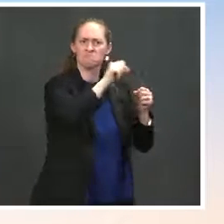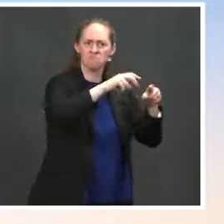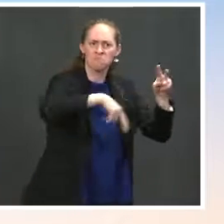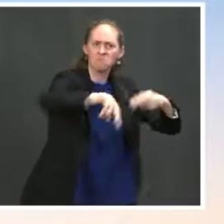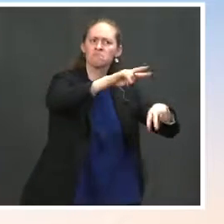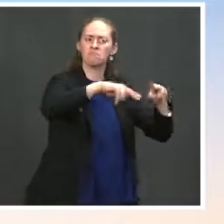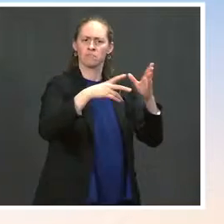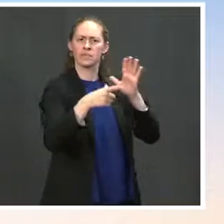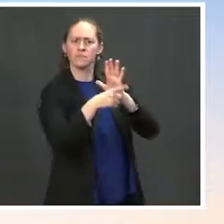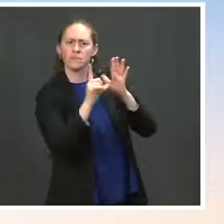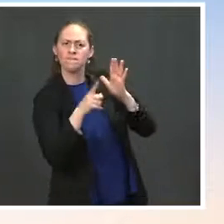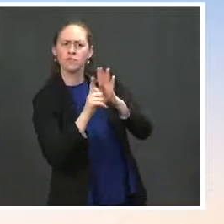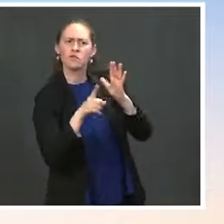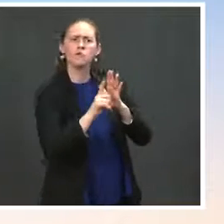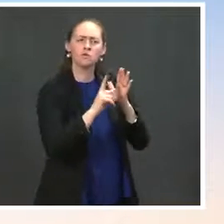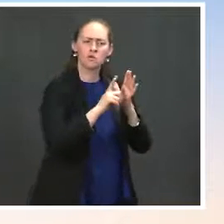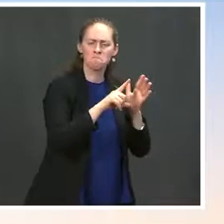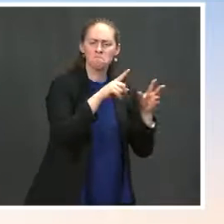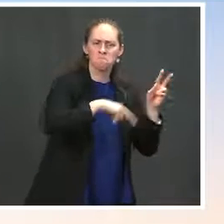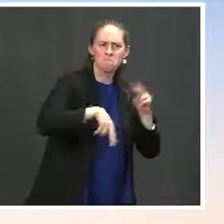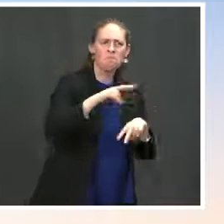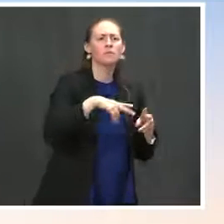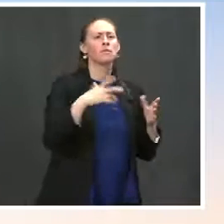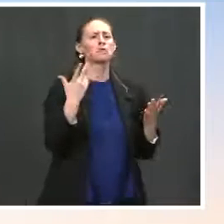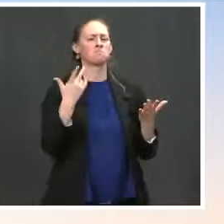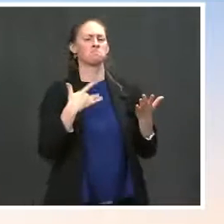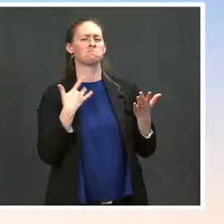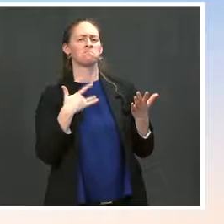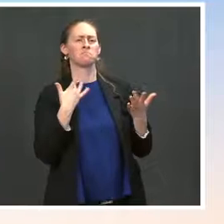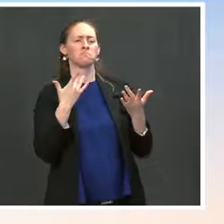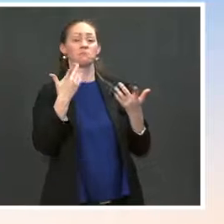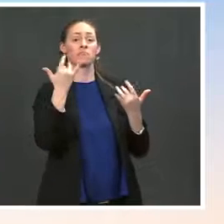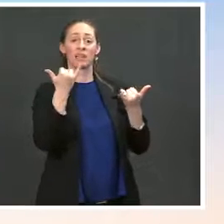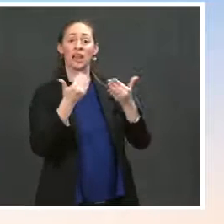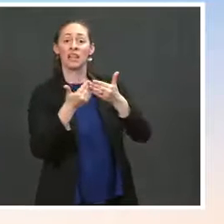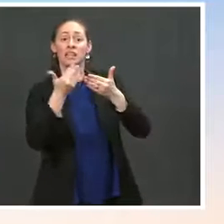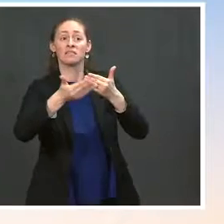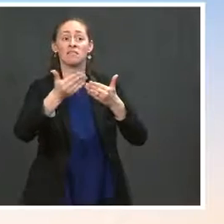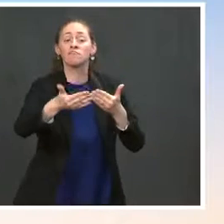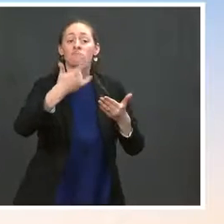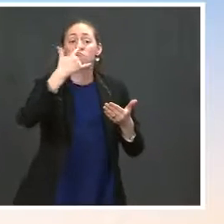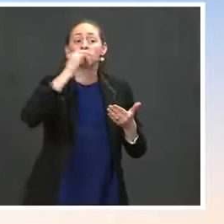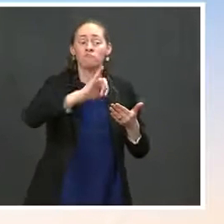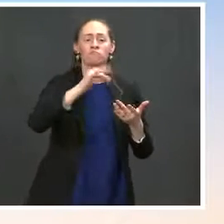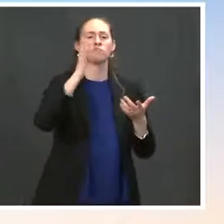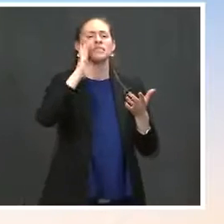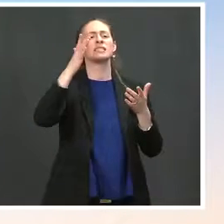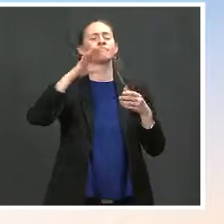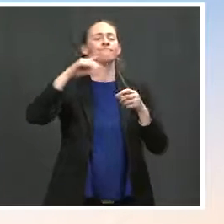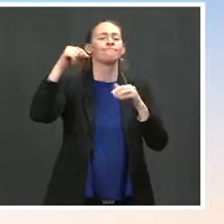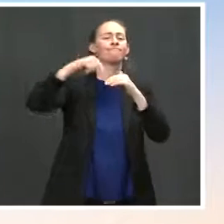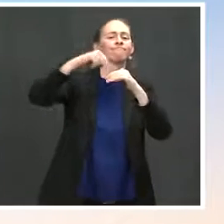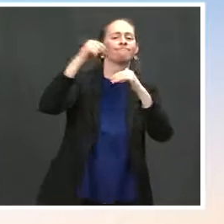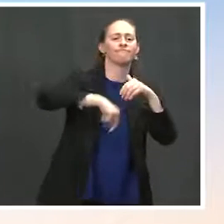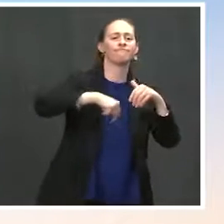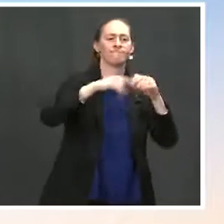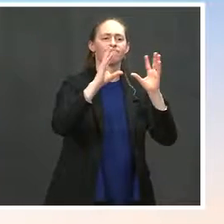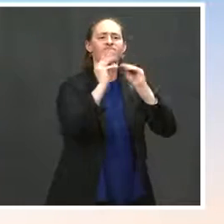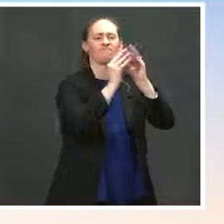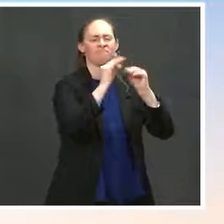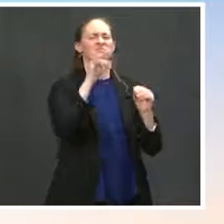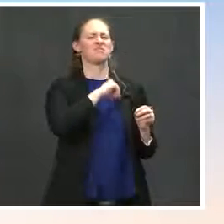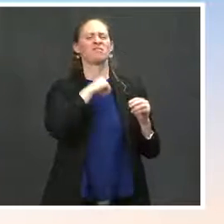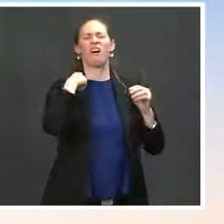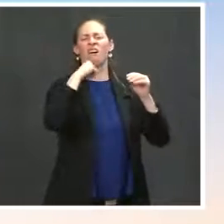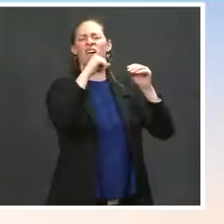the details of the proposal. We would expect the next steps would be a full briefing and conversations on a staff level that will continue